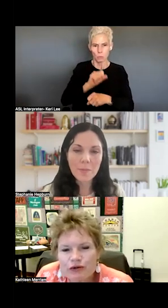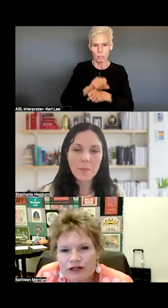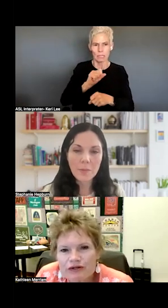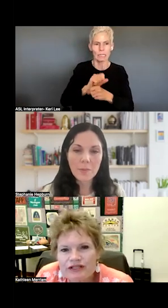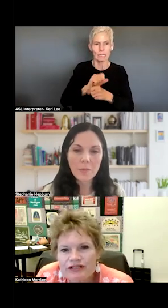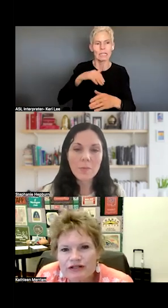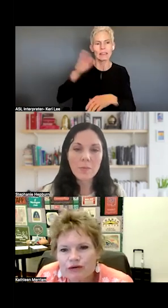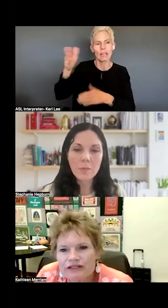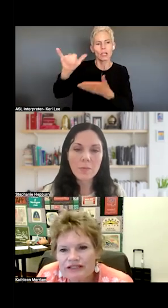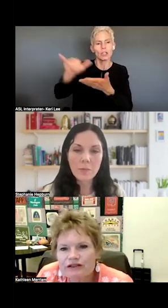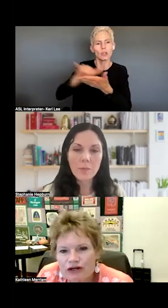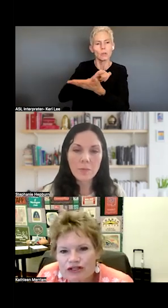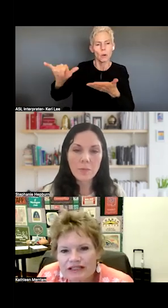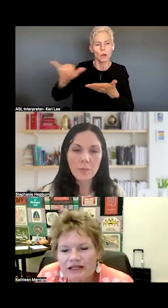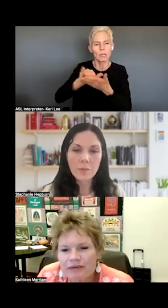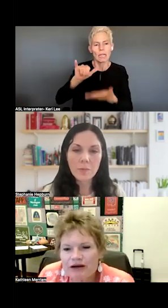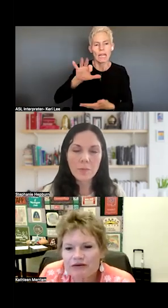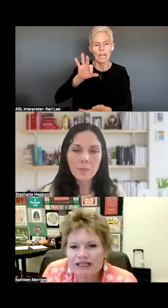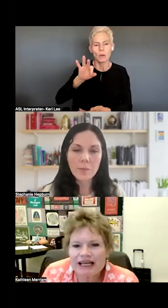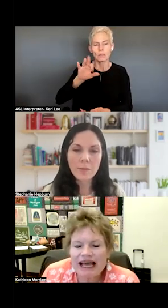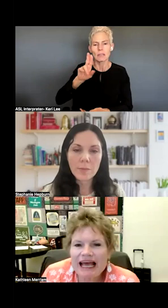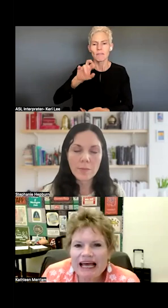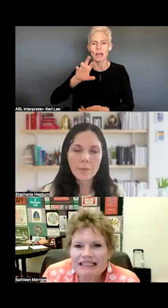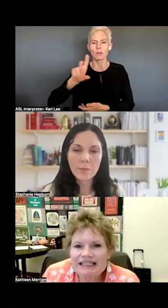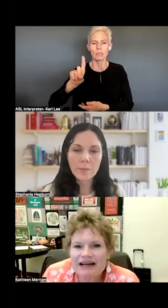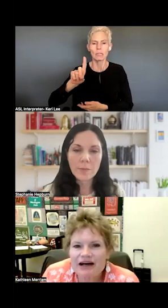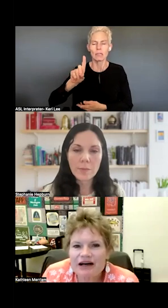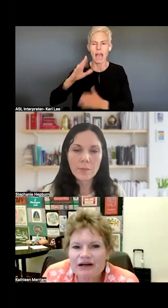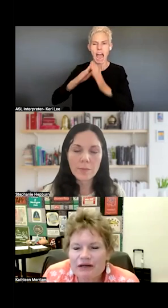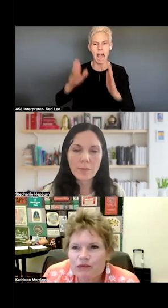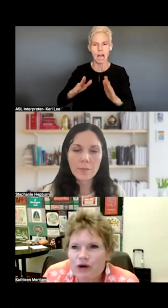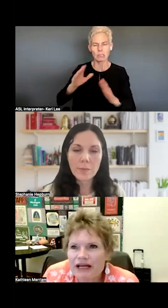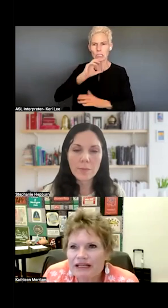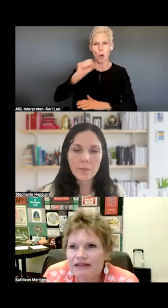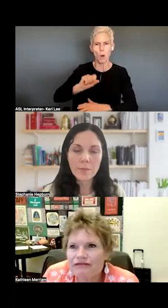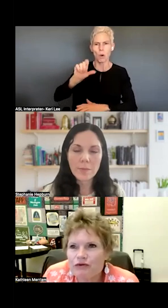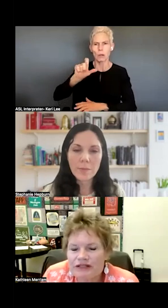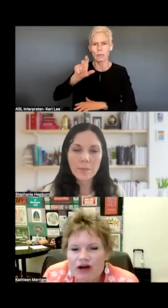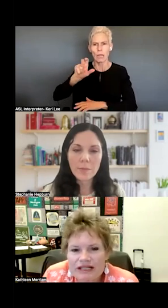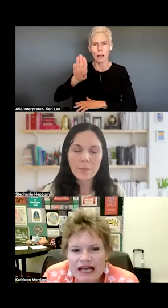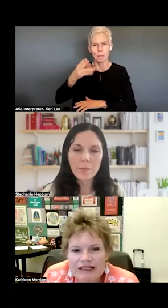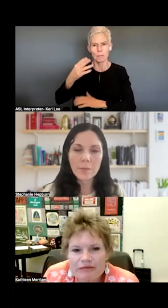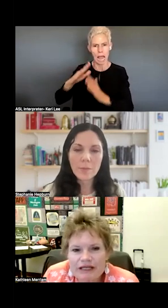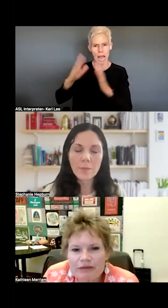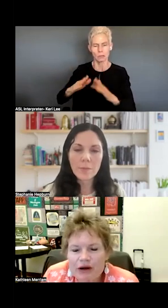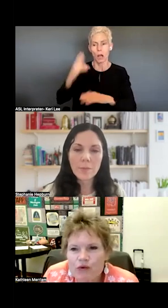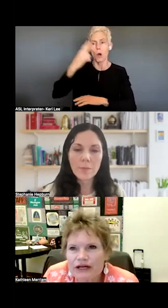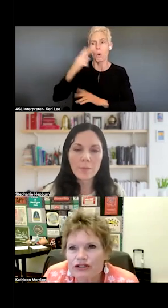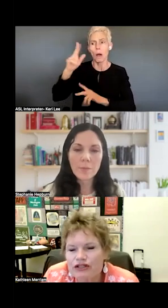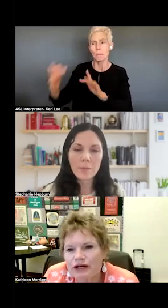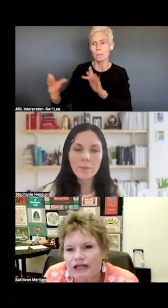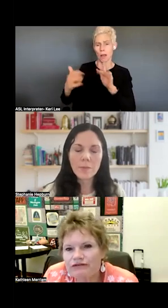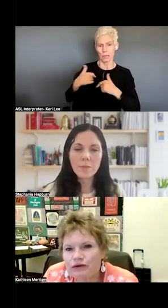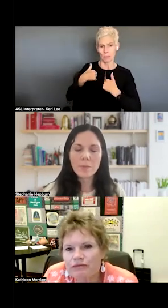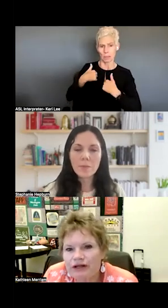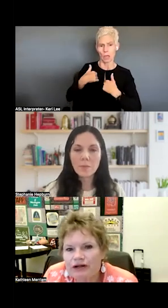in New York, which is the oldest and largest clubhouse. And Hawaii folks contacted me about wanting